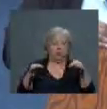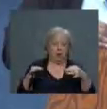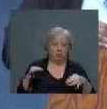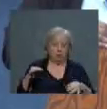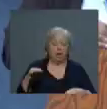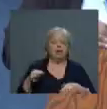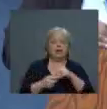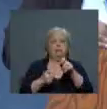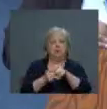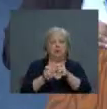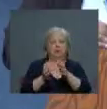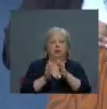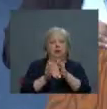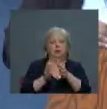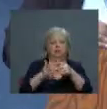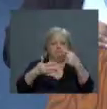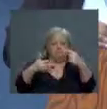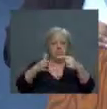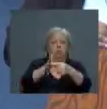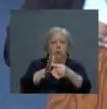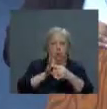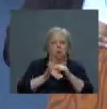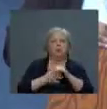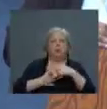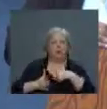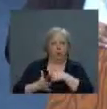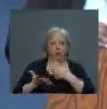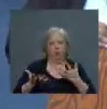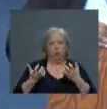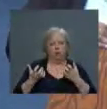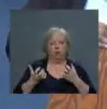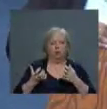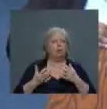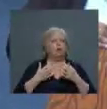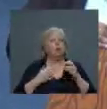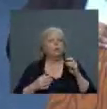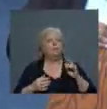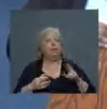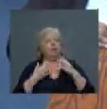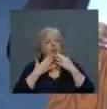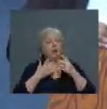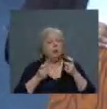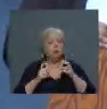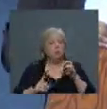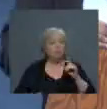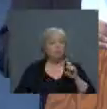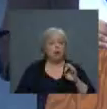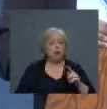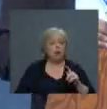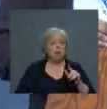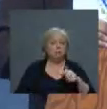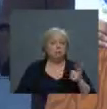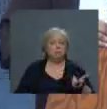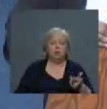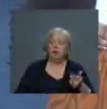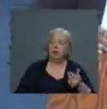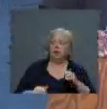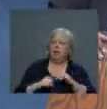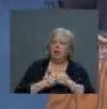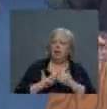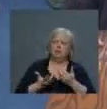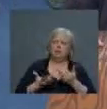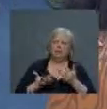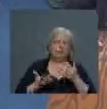we requested. So. Okay, thank you. Director Adcock, do you have any questions? Yes, I do. How does